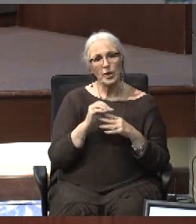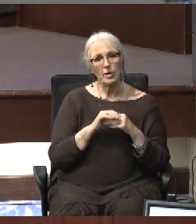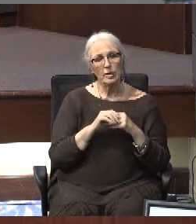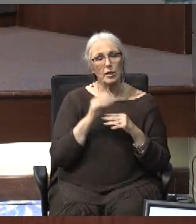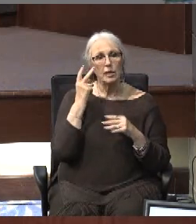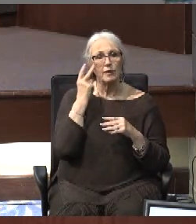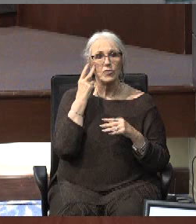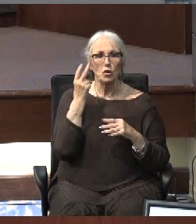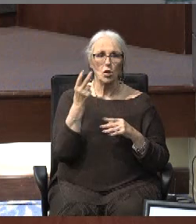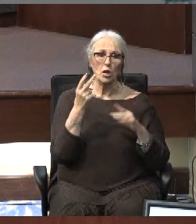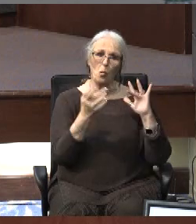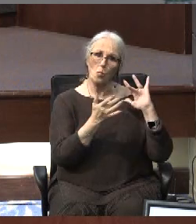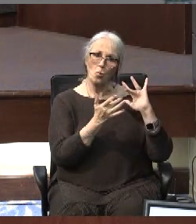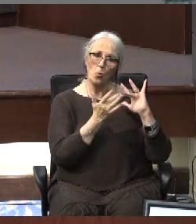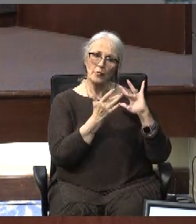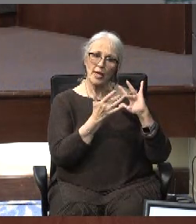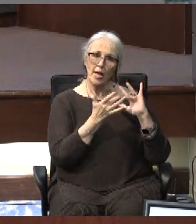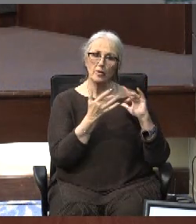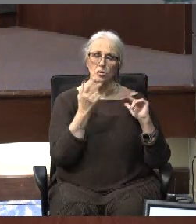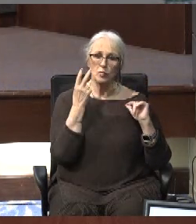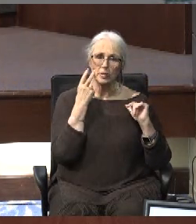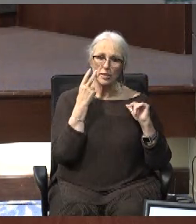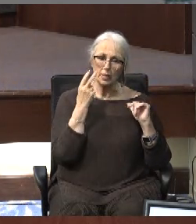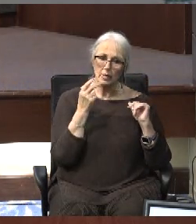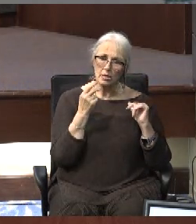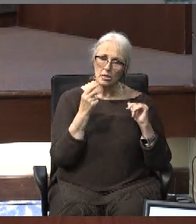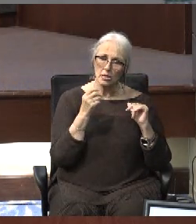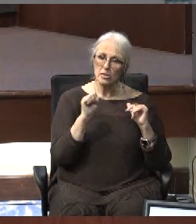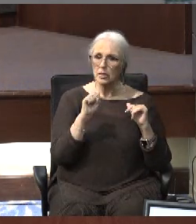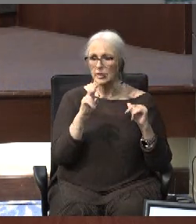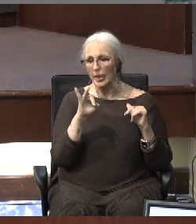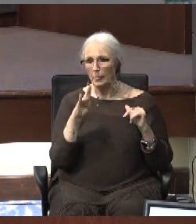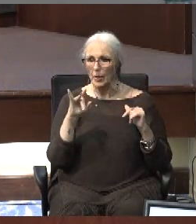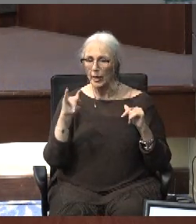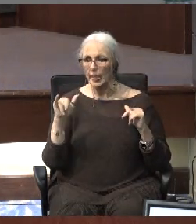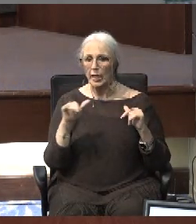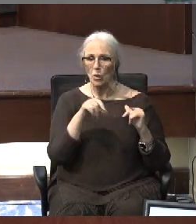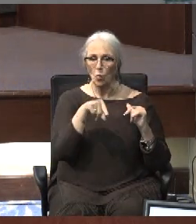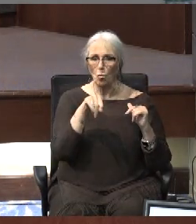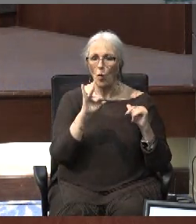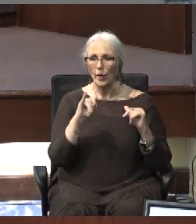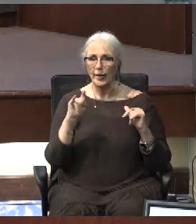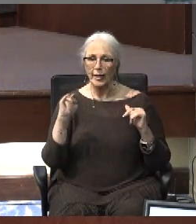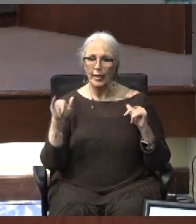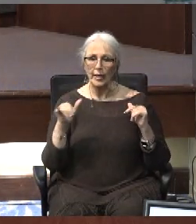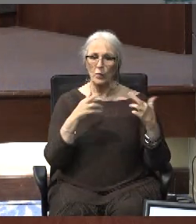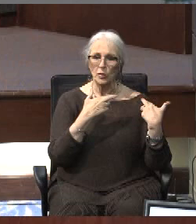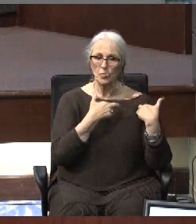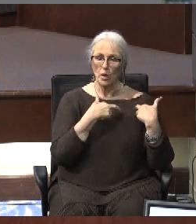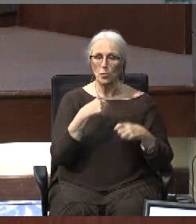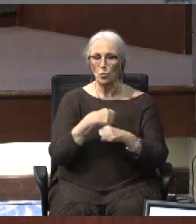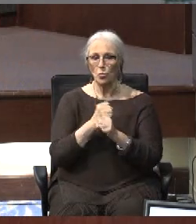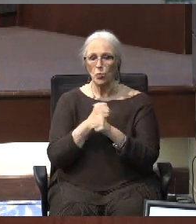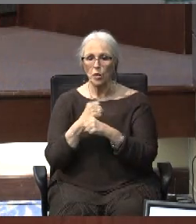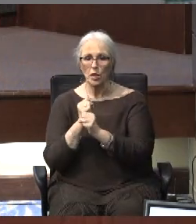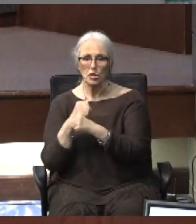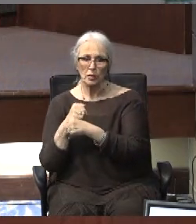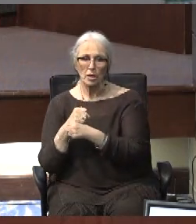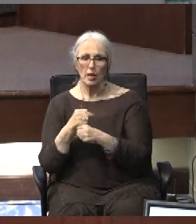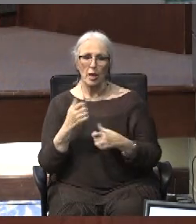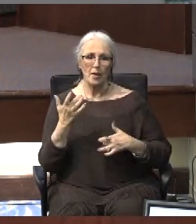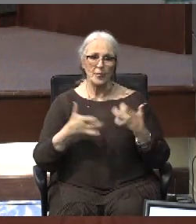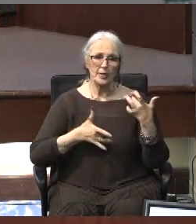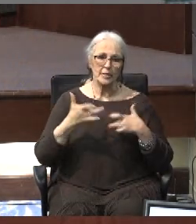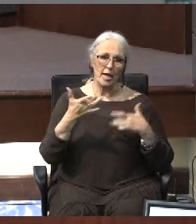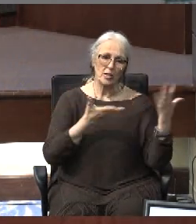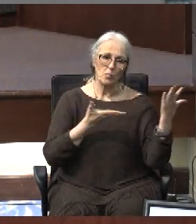If you look on their website, they really place a high value on sustainability, equality, and responsible production. So I'm excited that we're bringing these kind